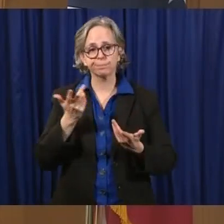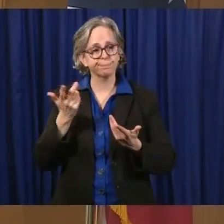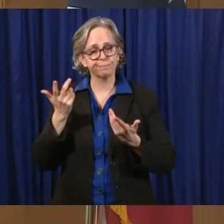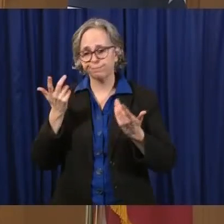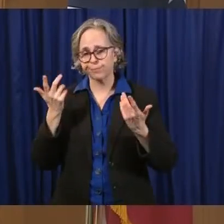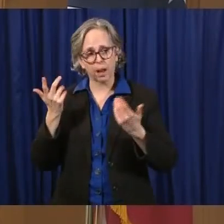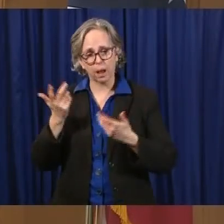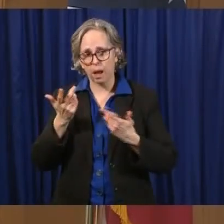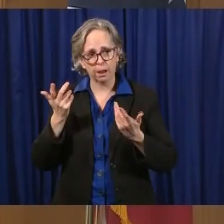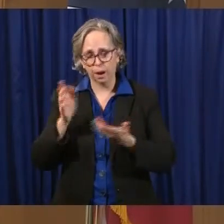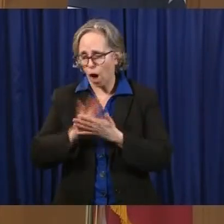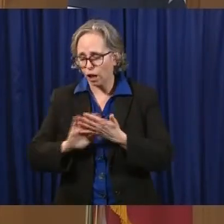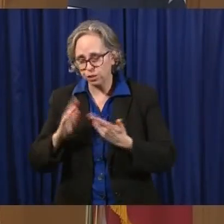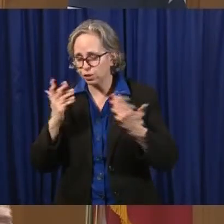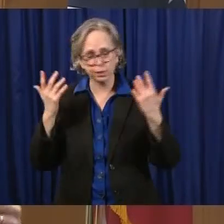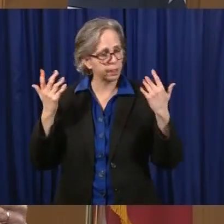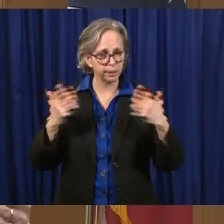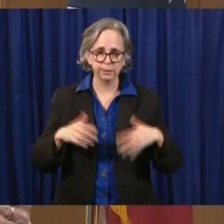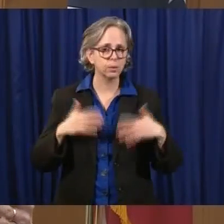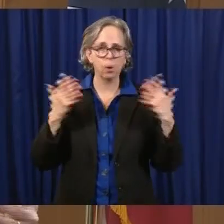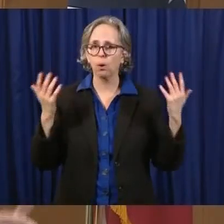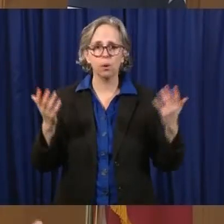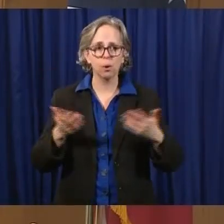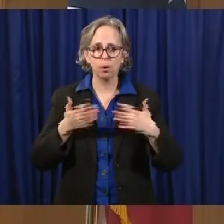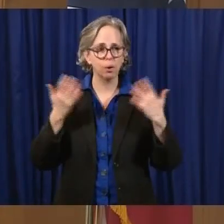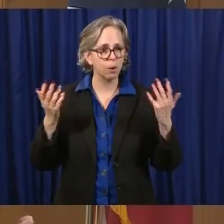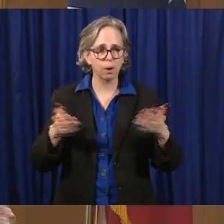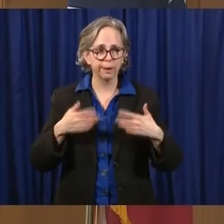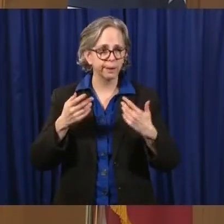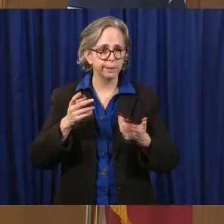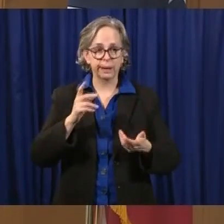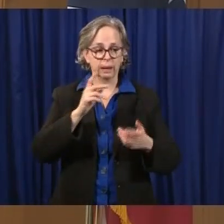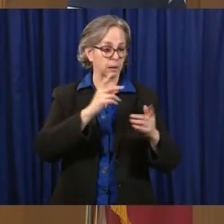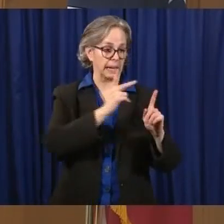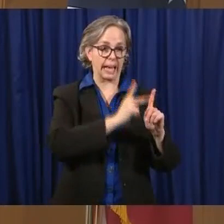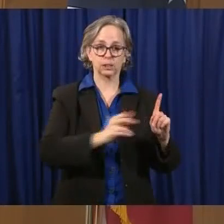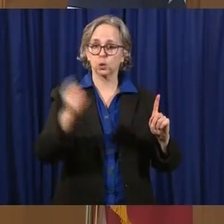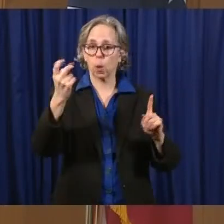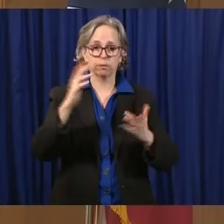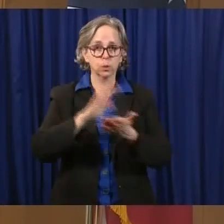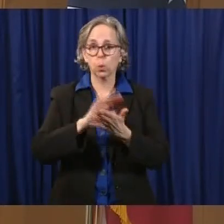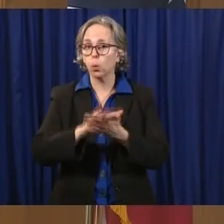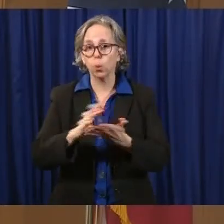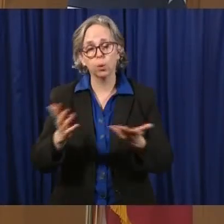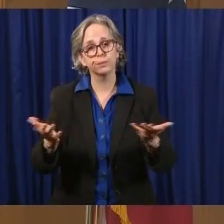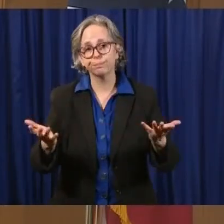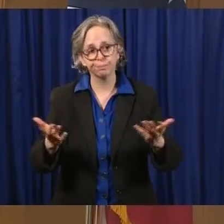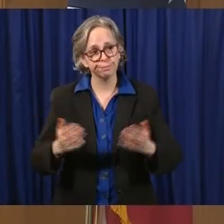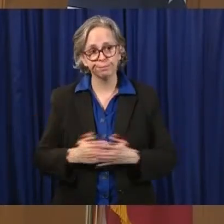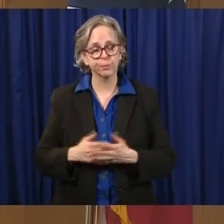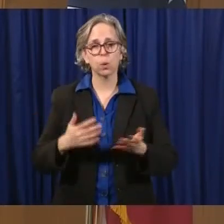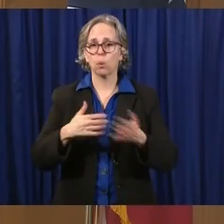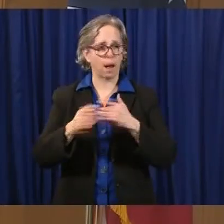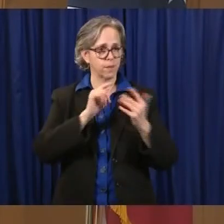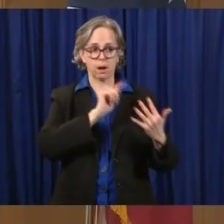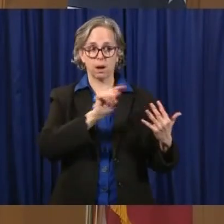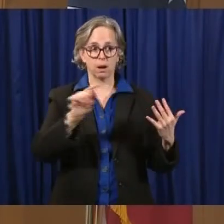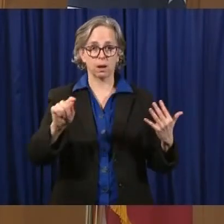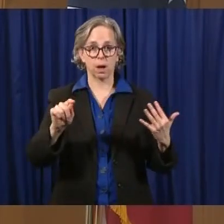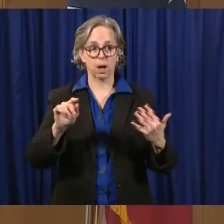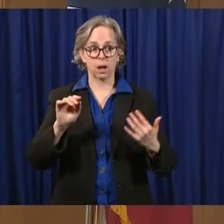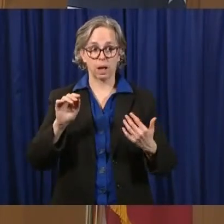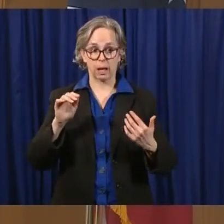it is a college, whether it is K through 12, whenever they do